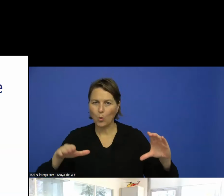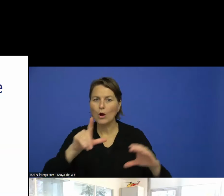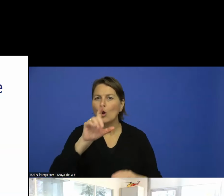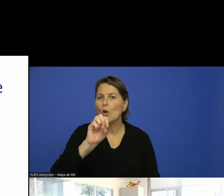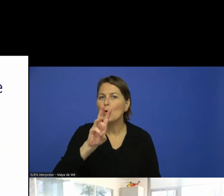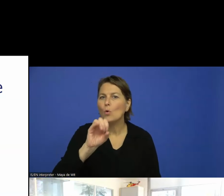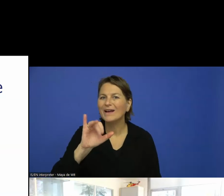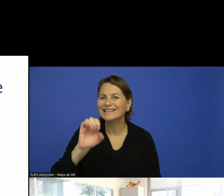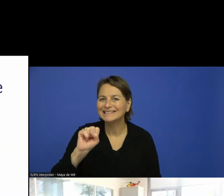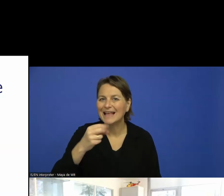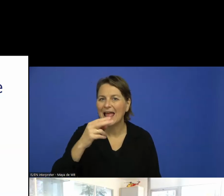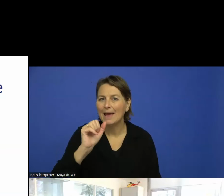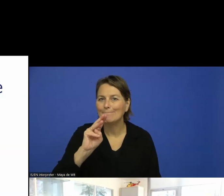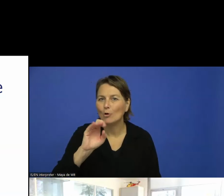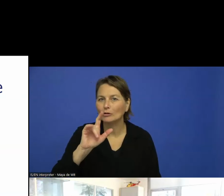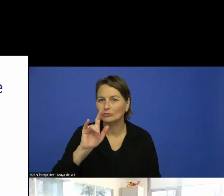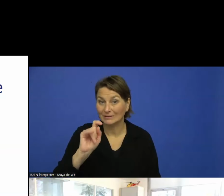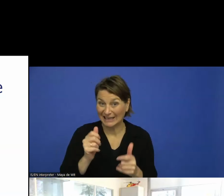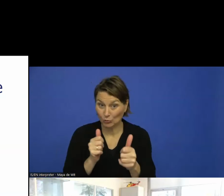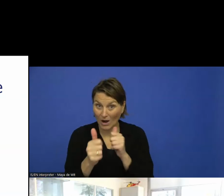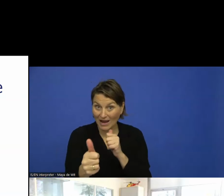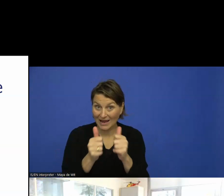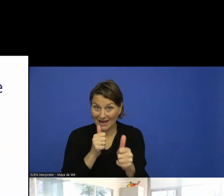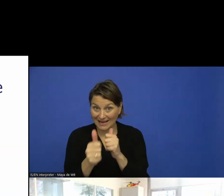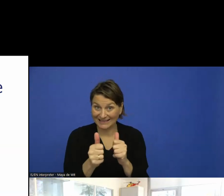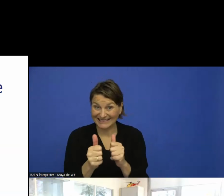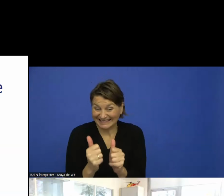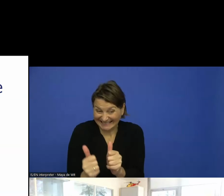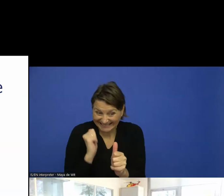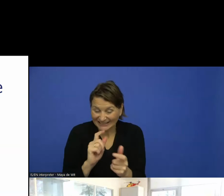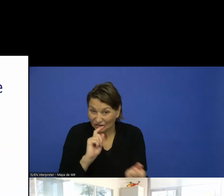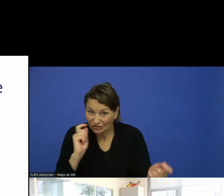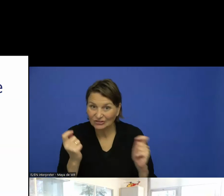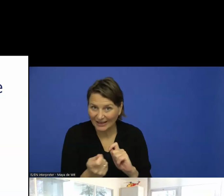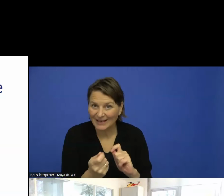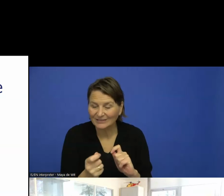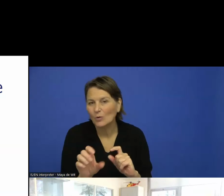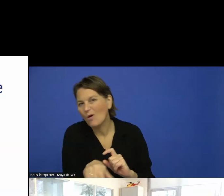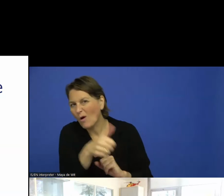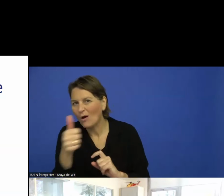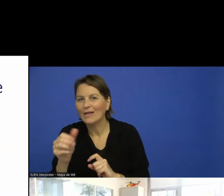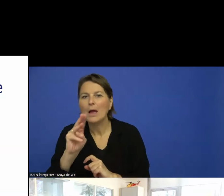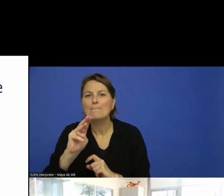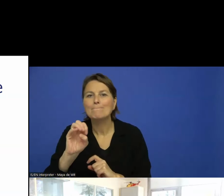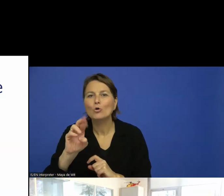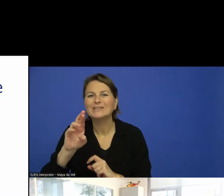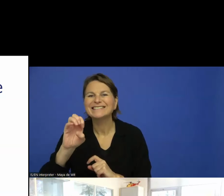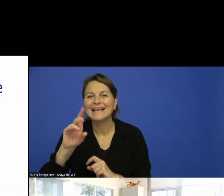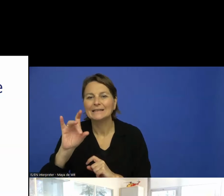with McLaren, and he's just changed to race with Mercedes. And he comes into the pit in the race,